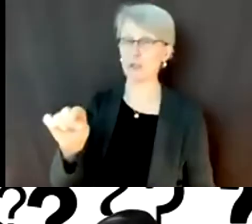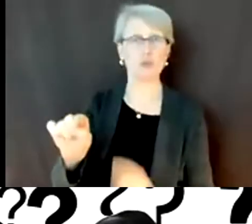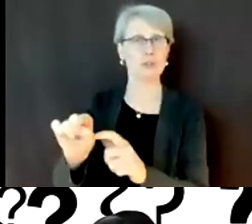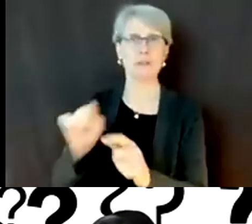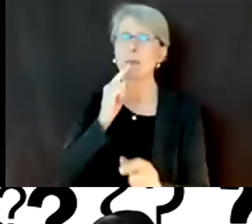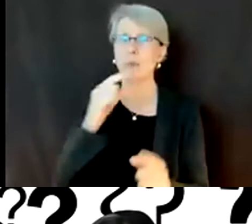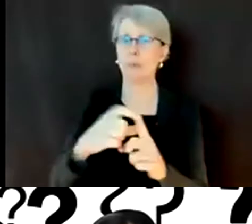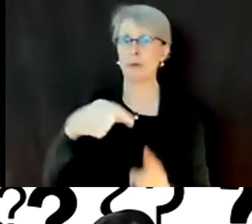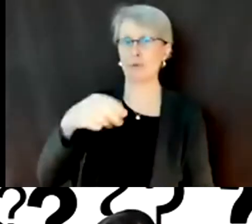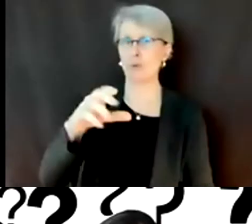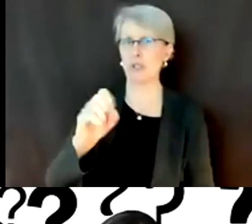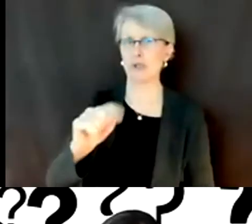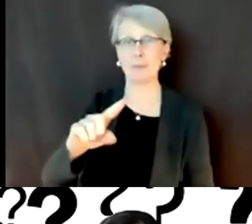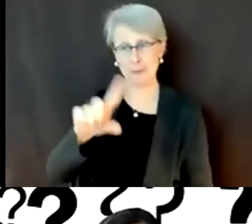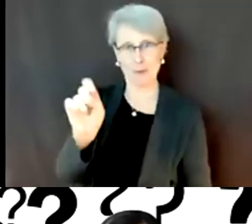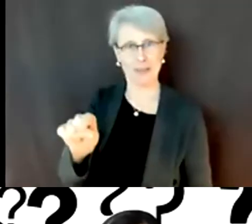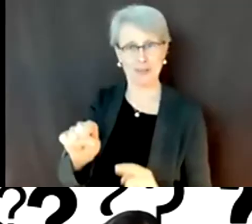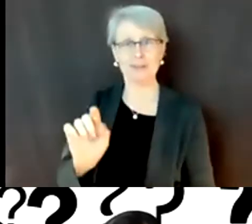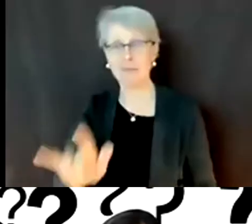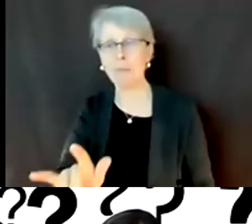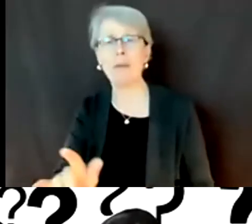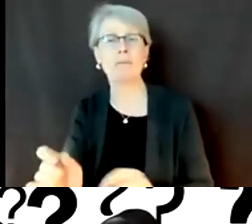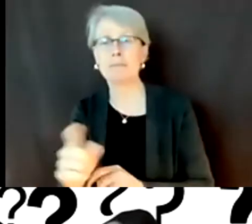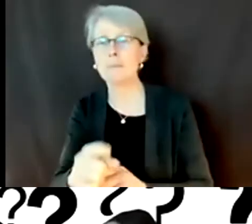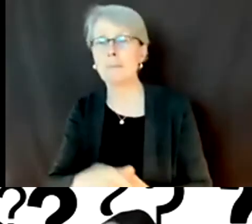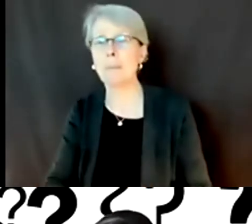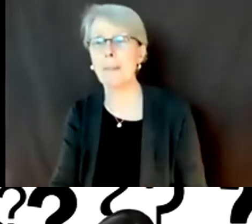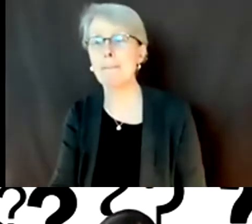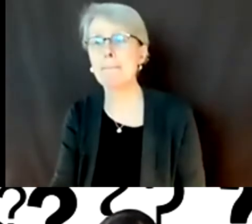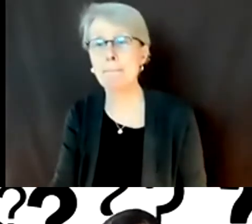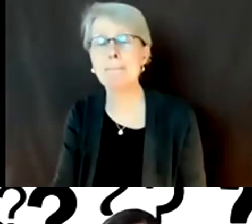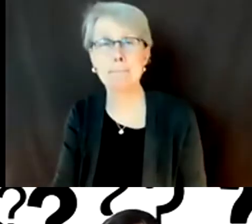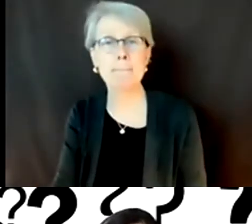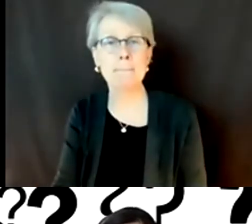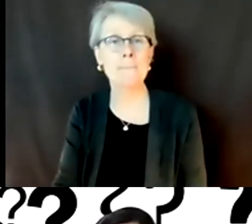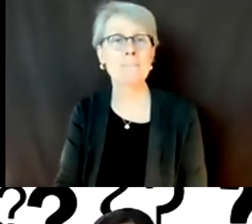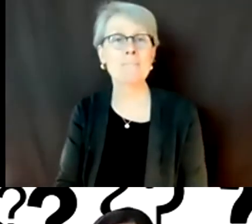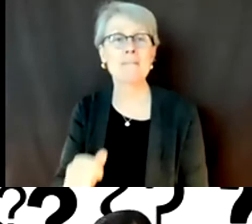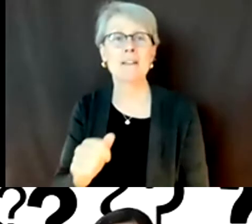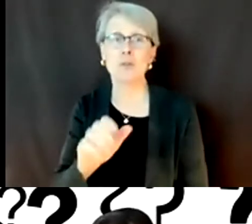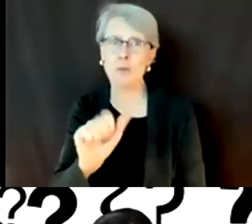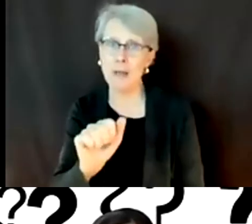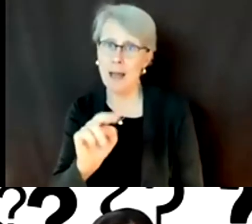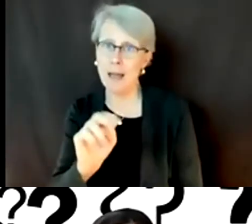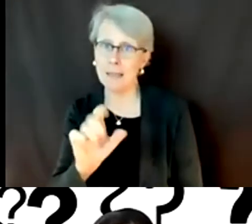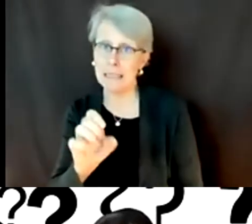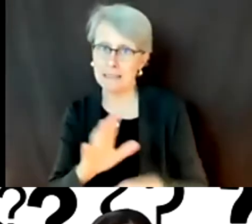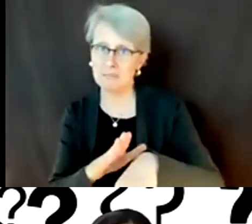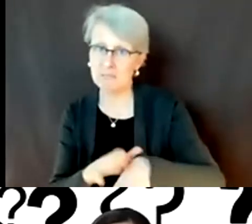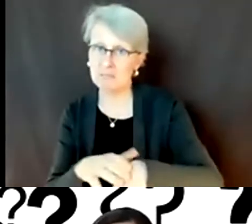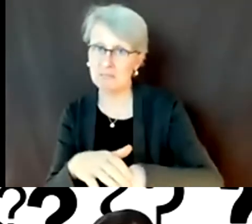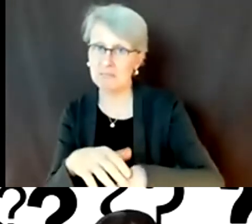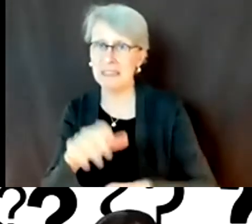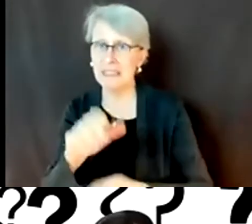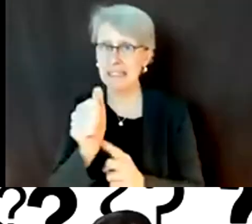right? Excellent. Okay, so I'm going to hand it over to Annelise, and I'm going to kind of put 10 minutes on the clock just to watch and check in when we're at